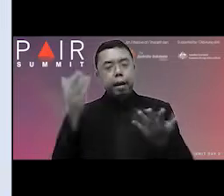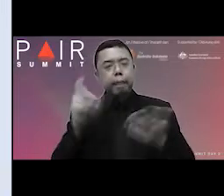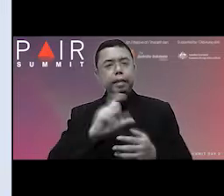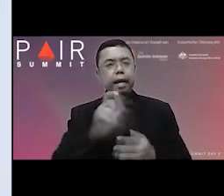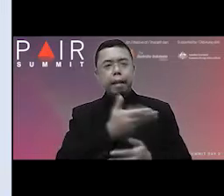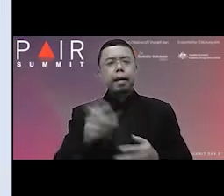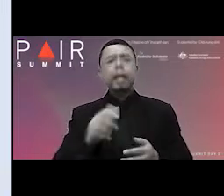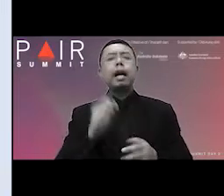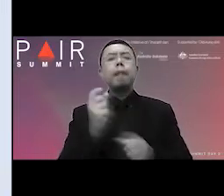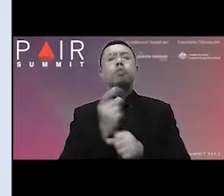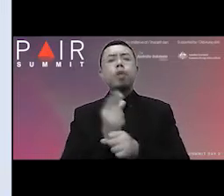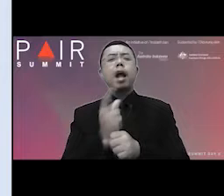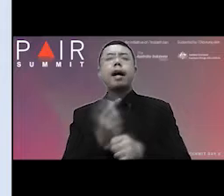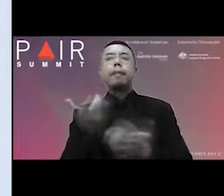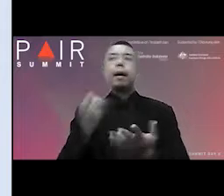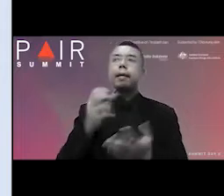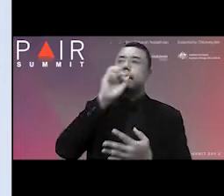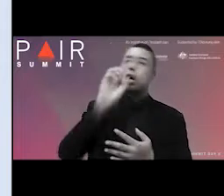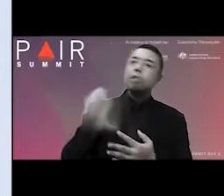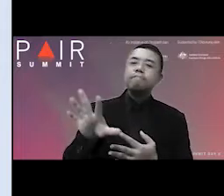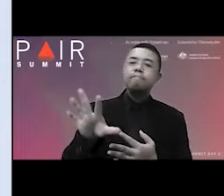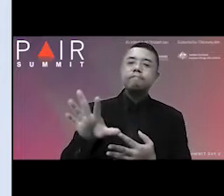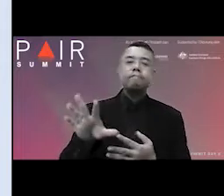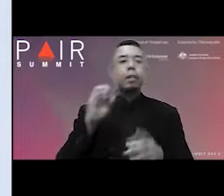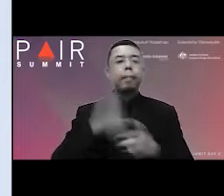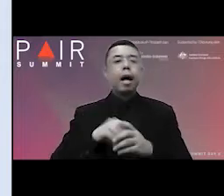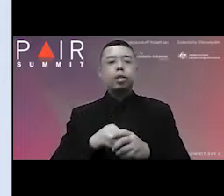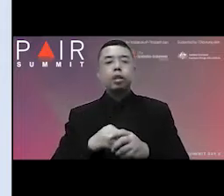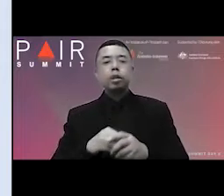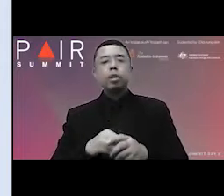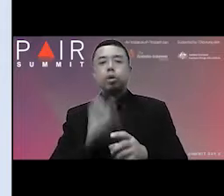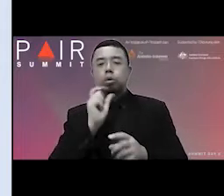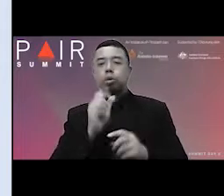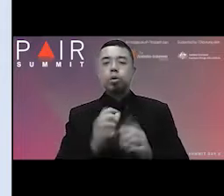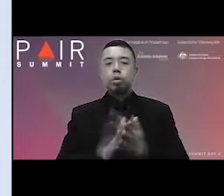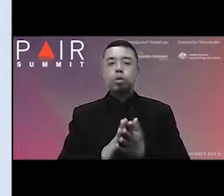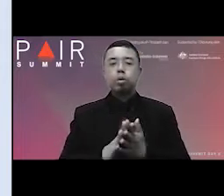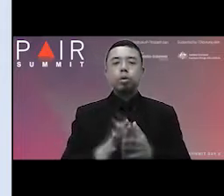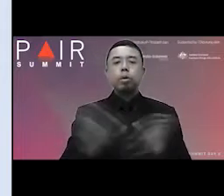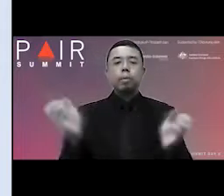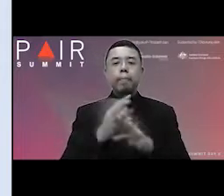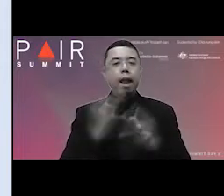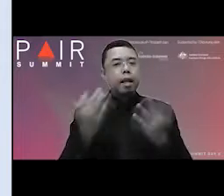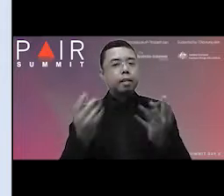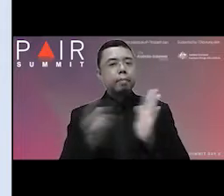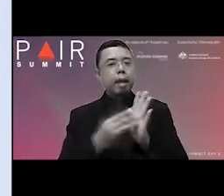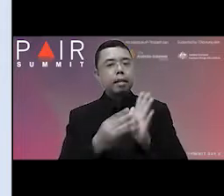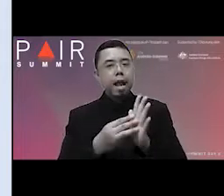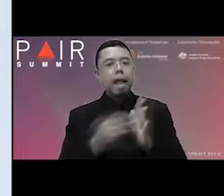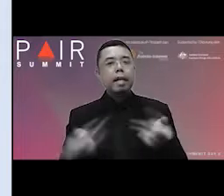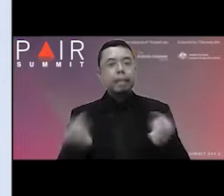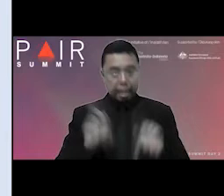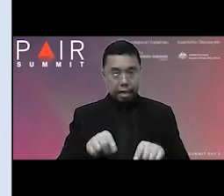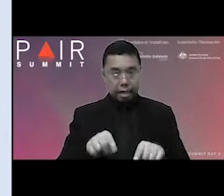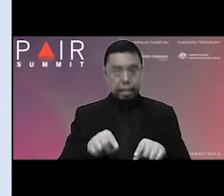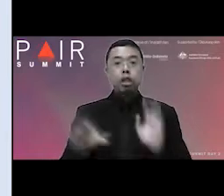cases. As our study context, we use spatial region of Yogyakarta province, which has 4 districts and